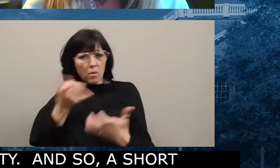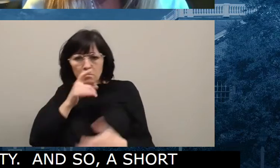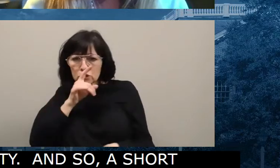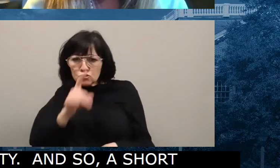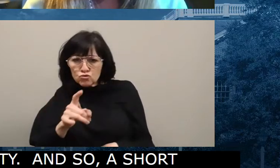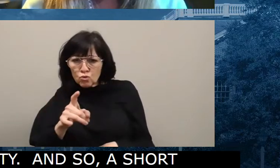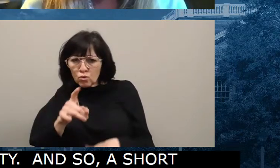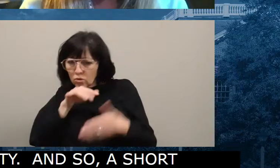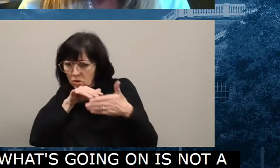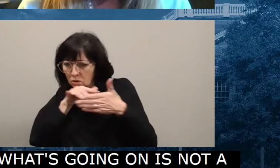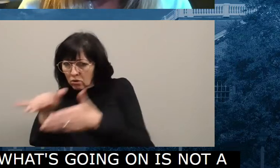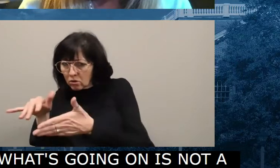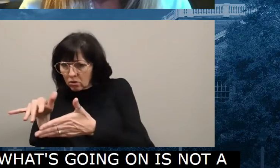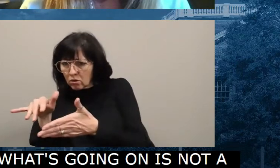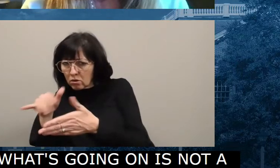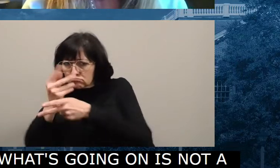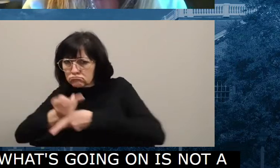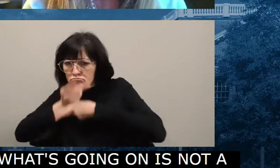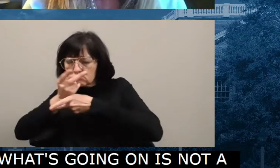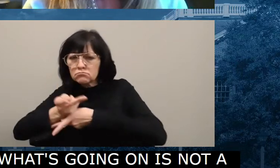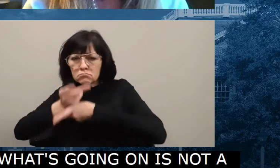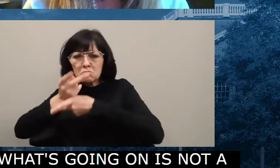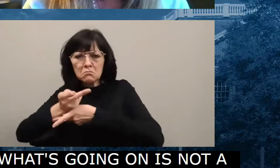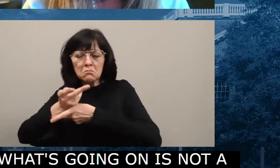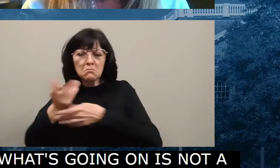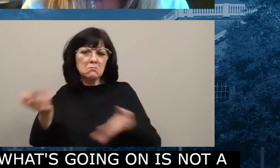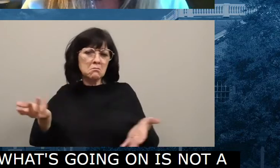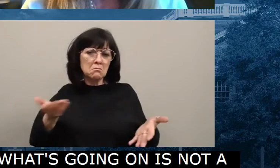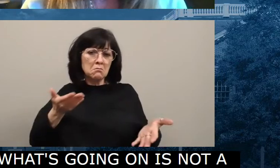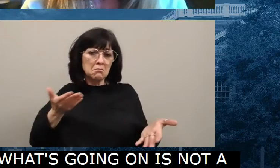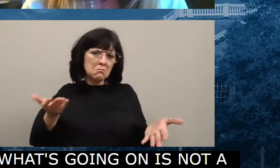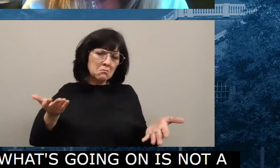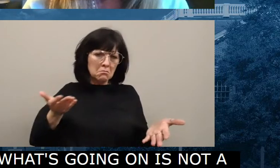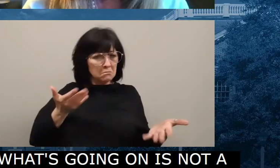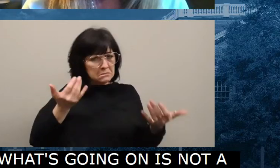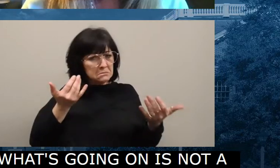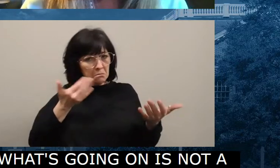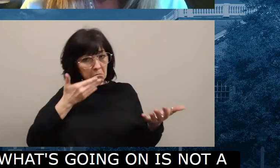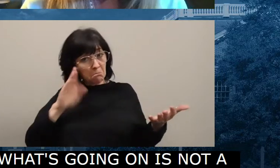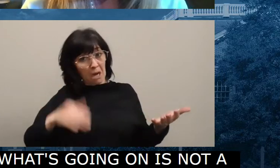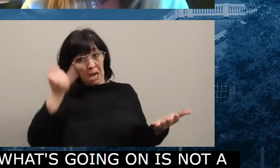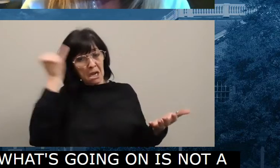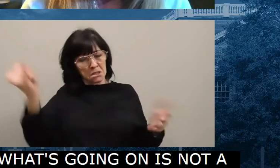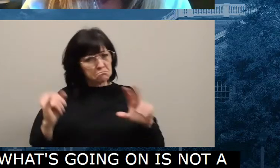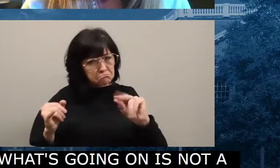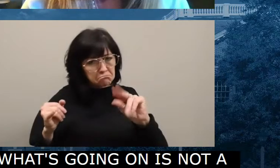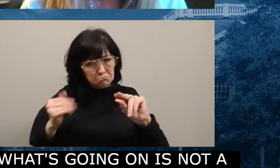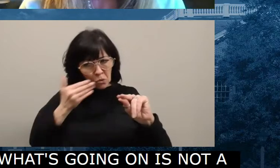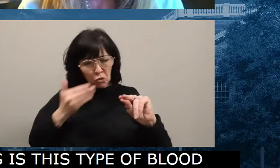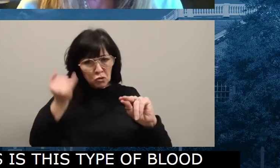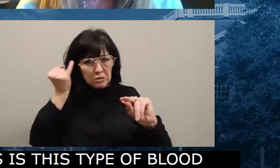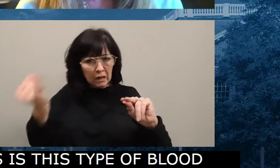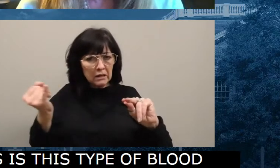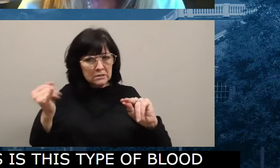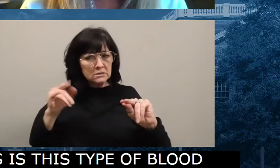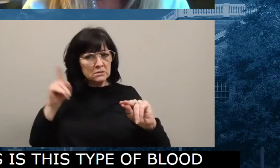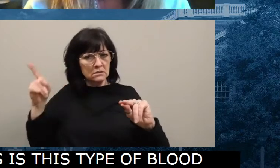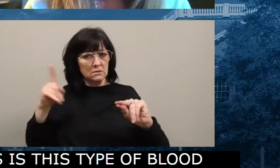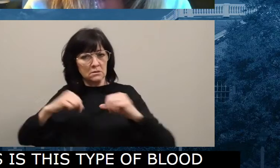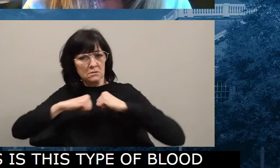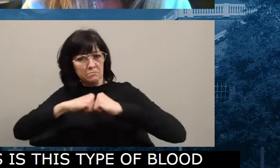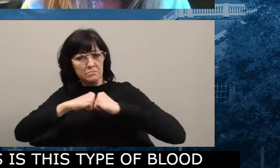of this is this type of blood clot is rare. And it's